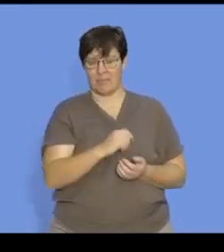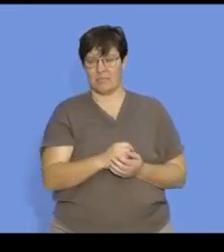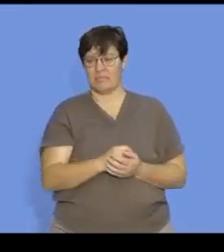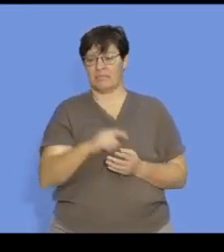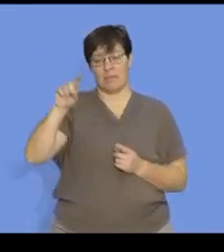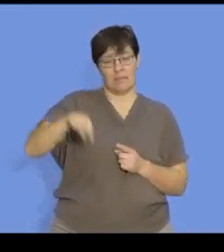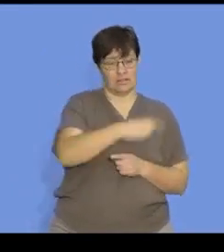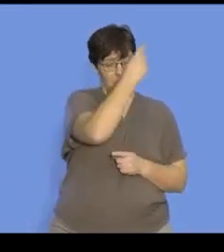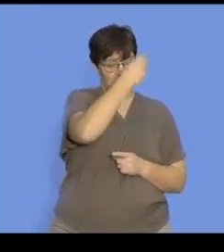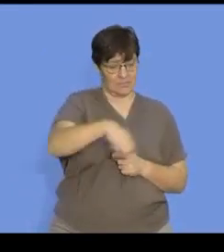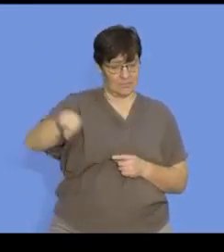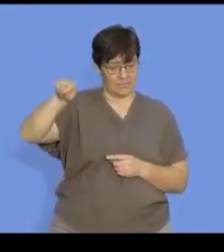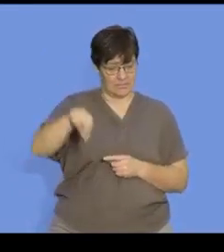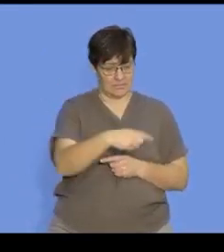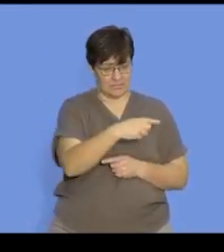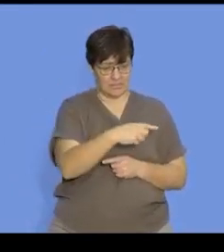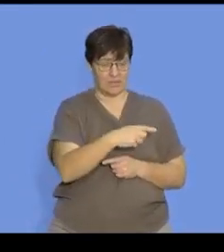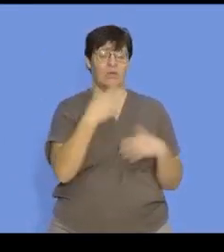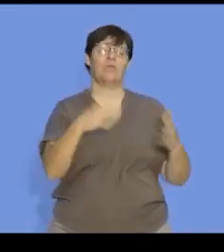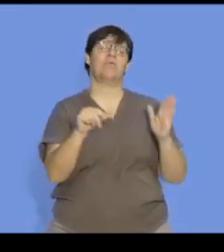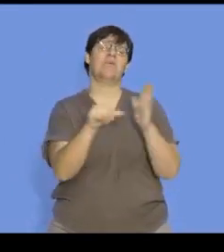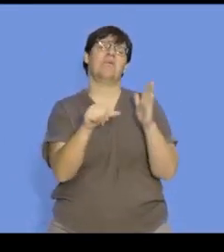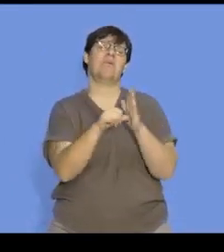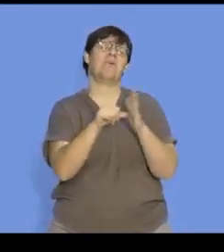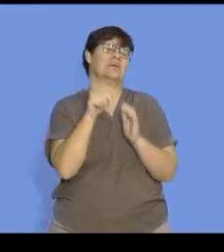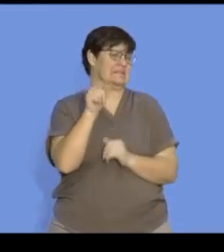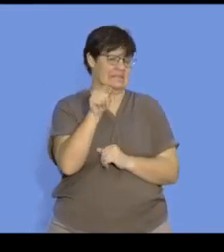pendulums, big NB, very,